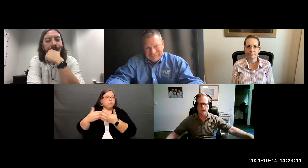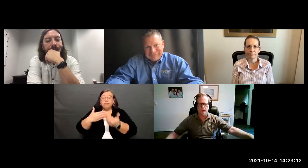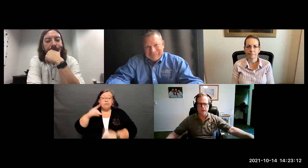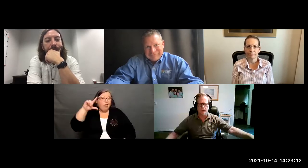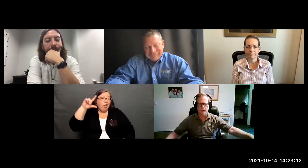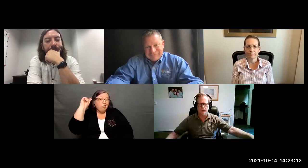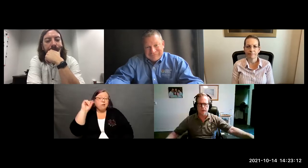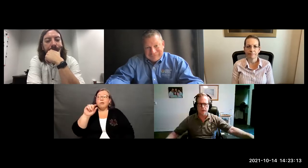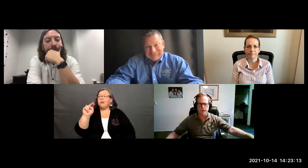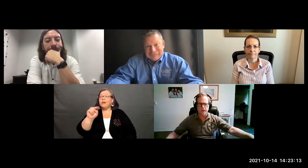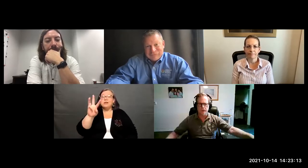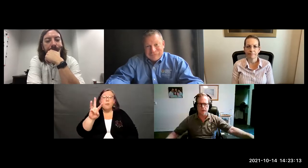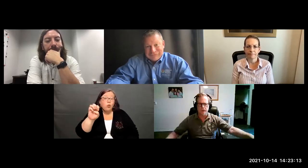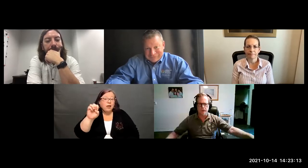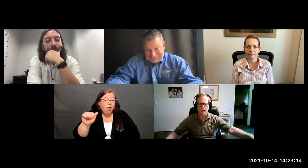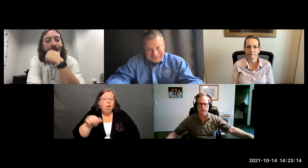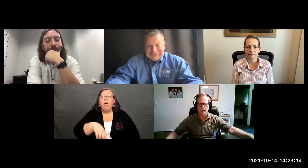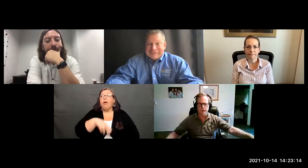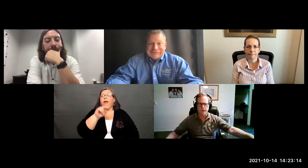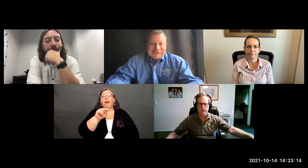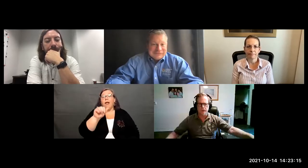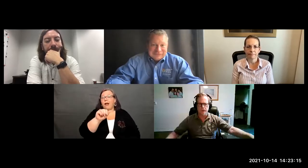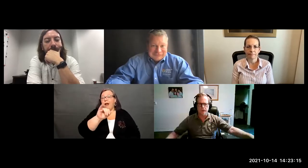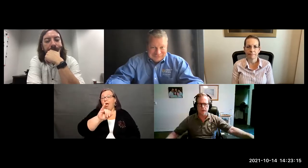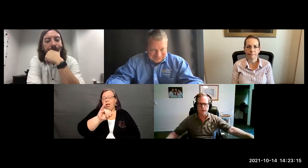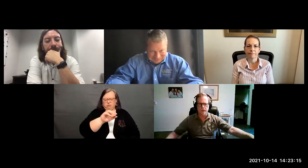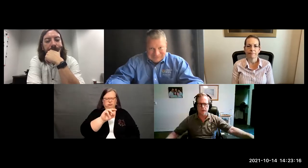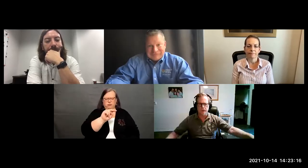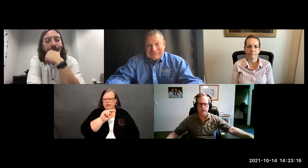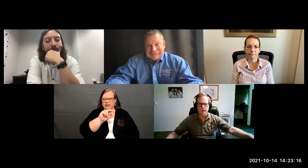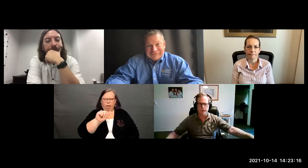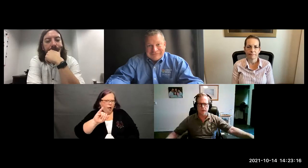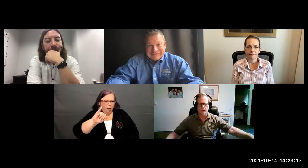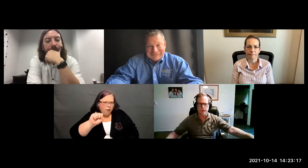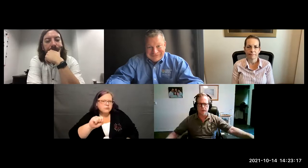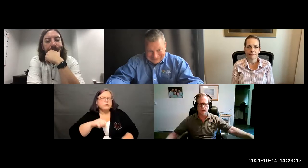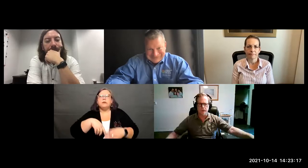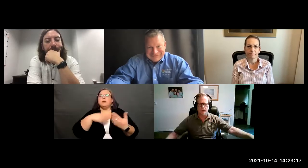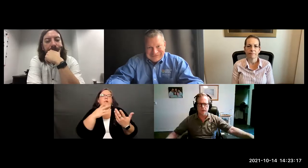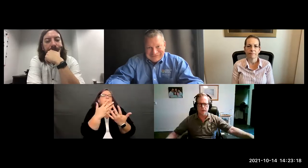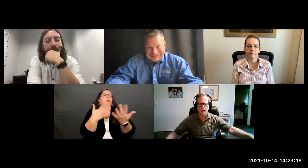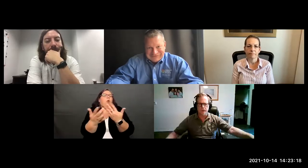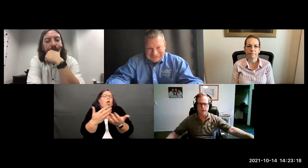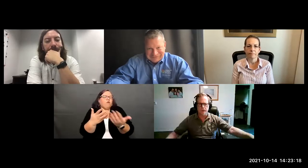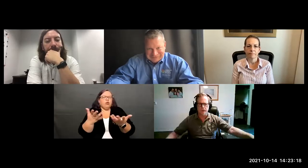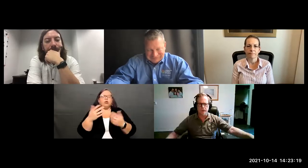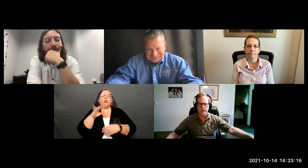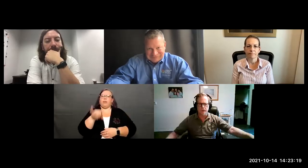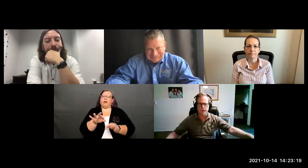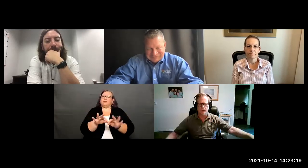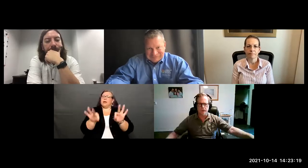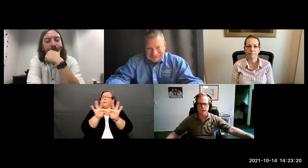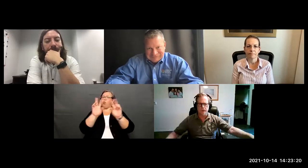or NAIS or any other organization. But that's an important issue that everybody has